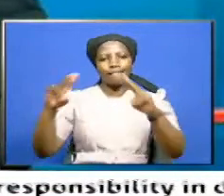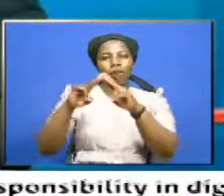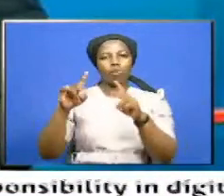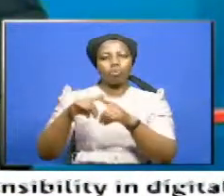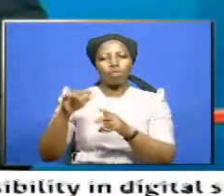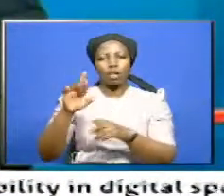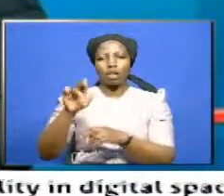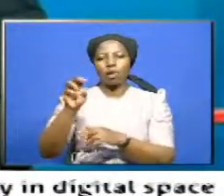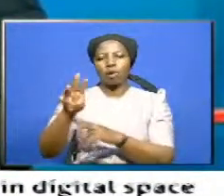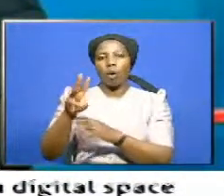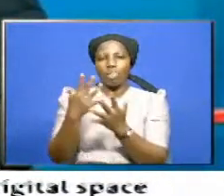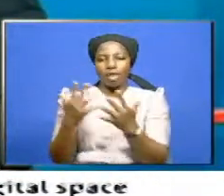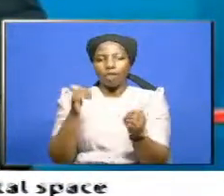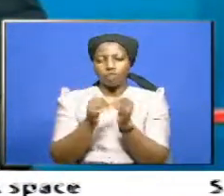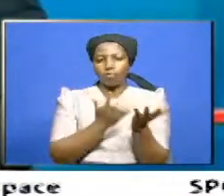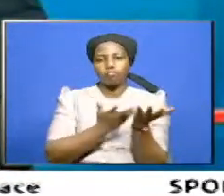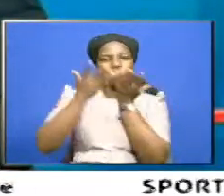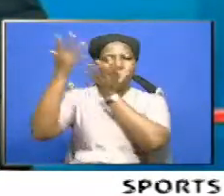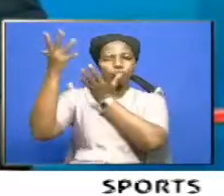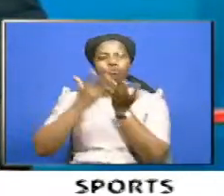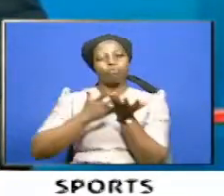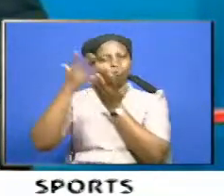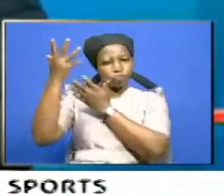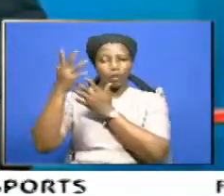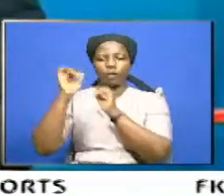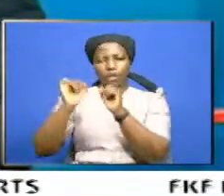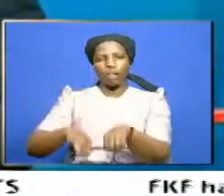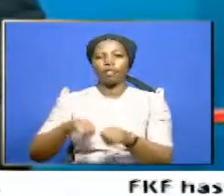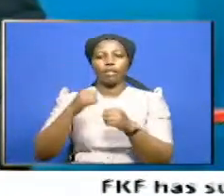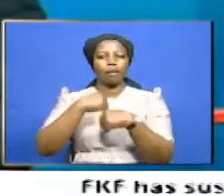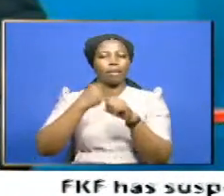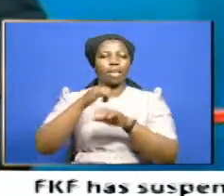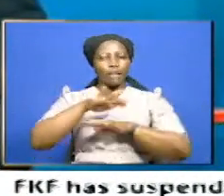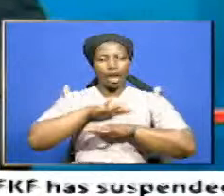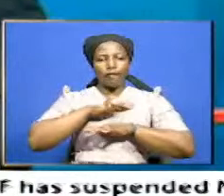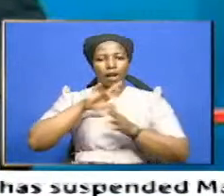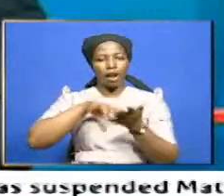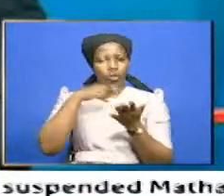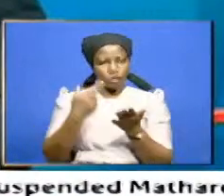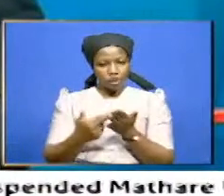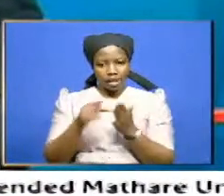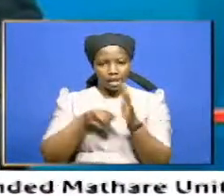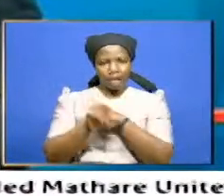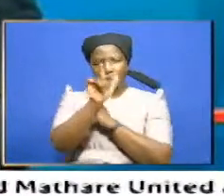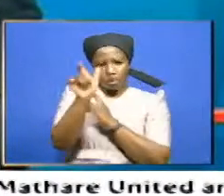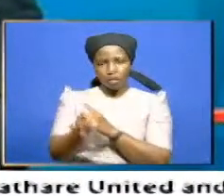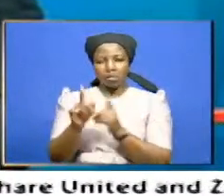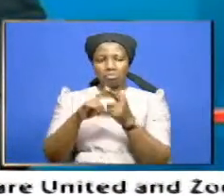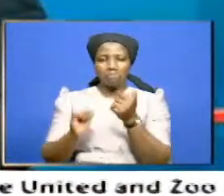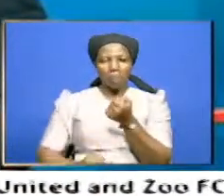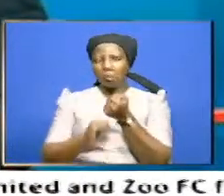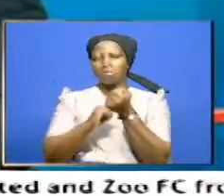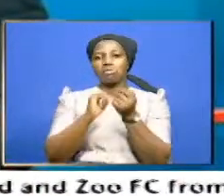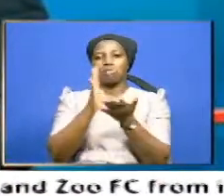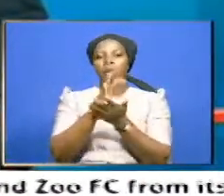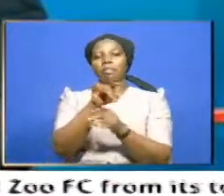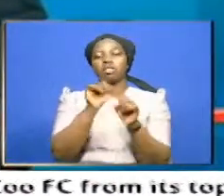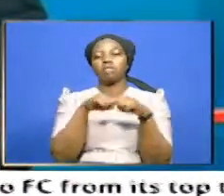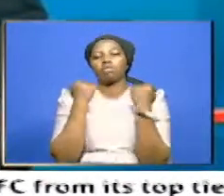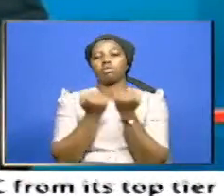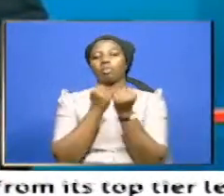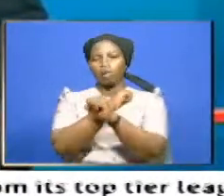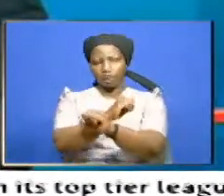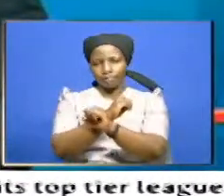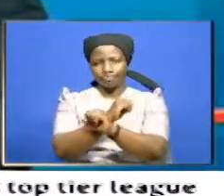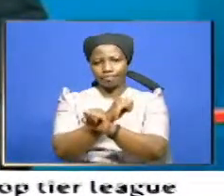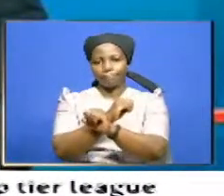the continent, we are able to create enough resources on the continent to actually finance some of this social protection. The necessity